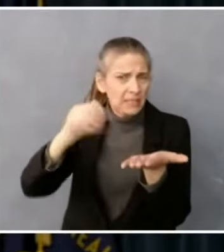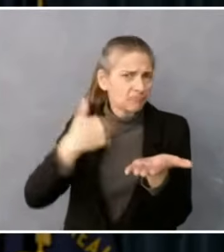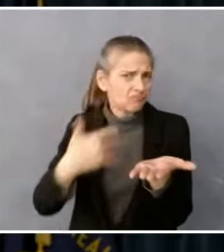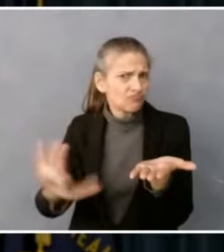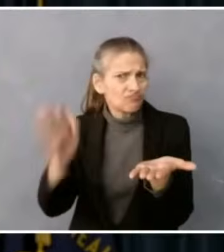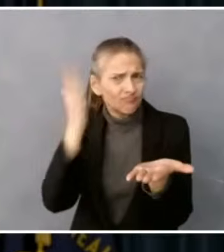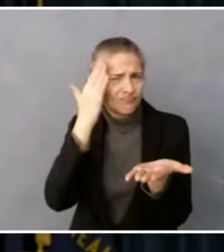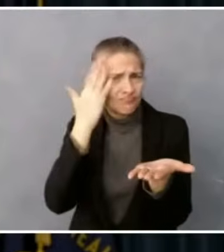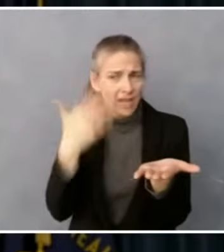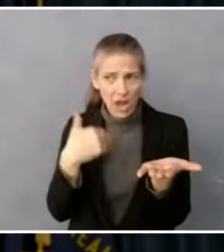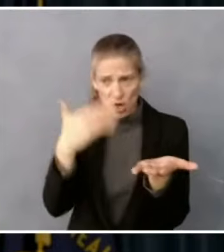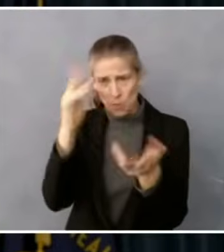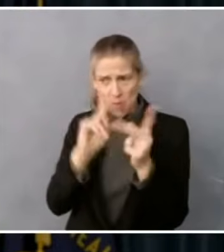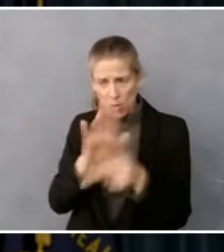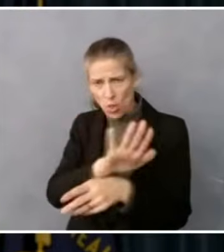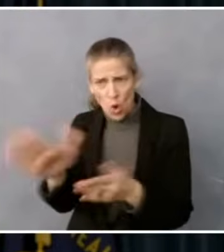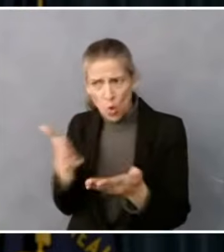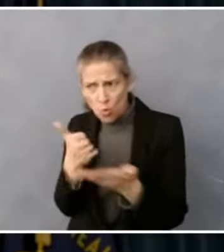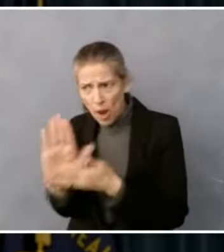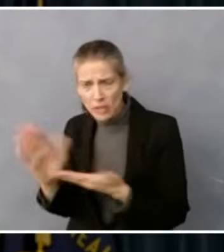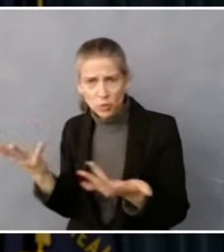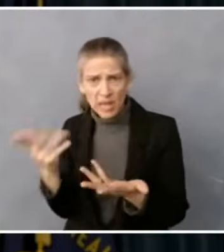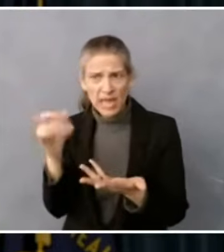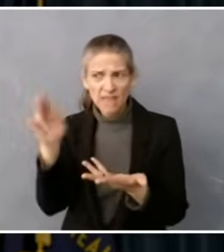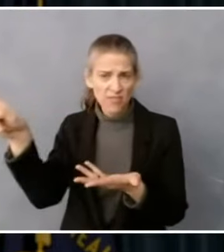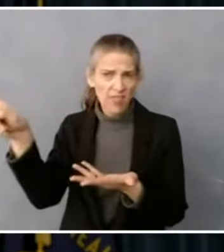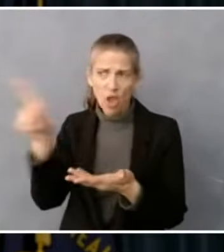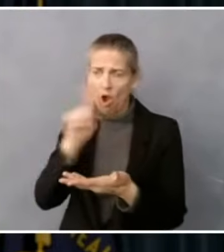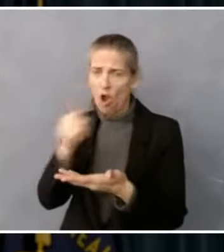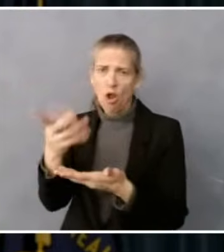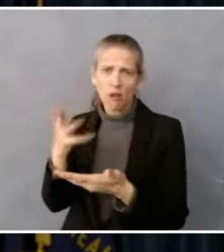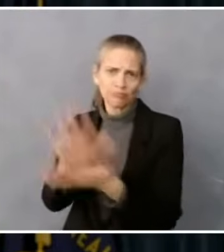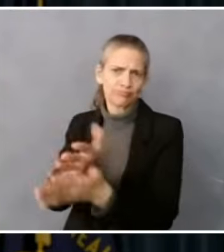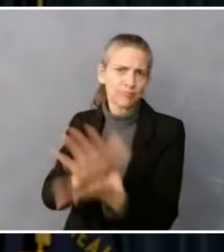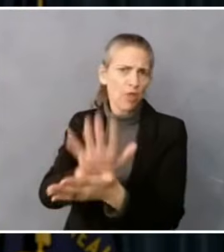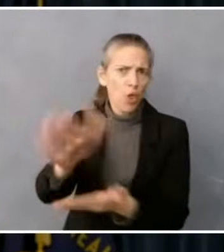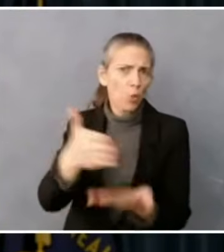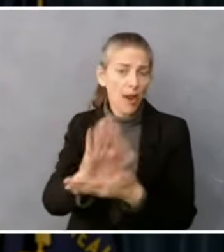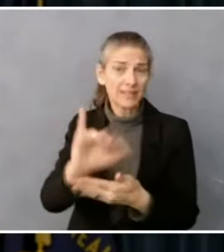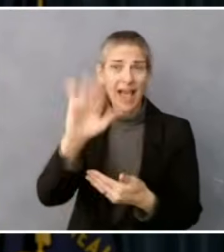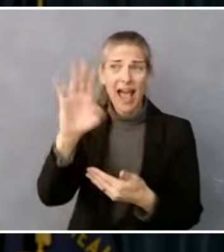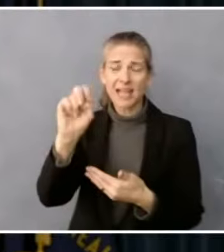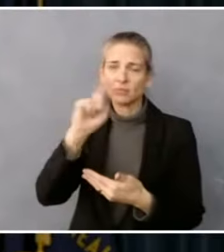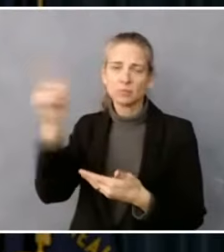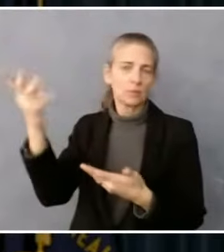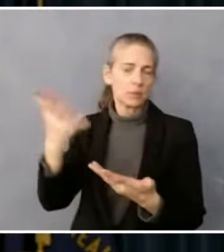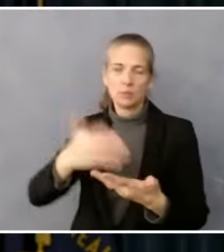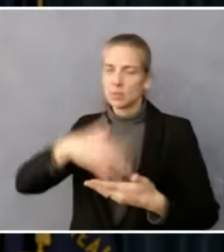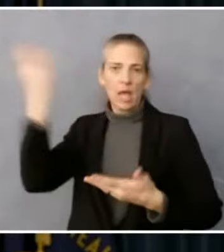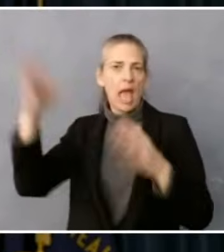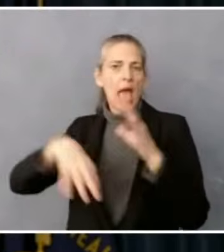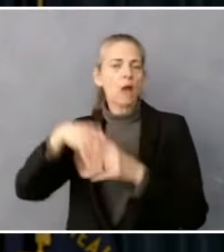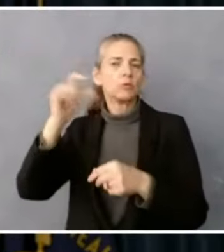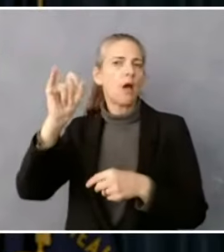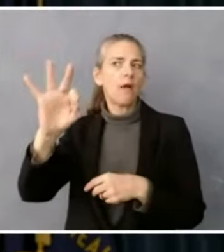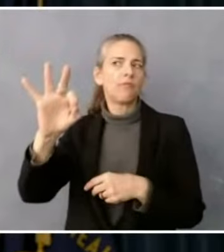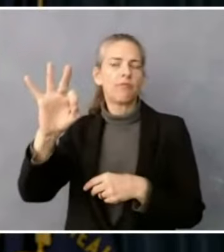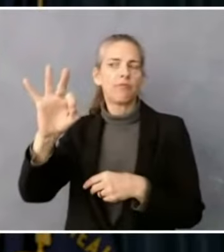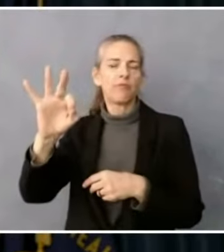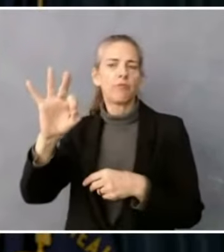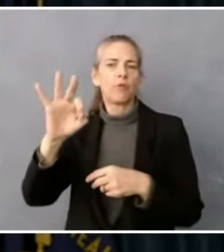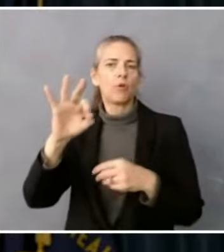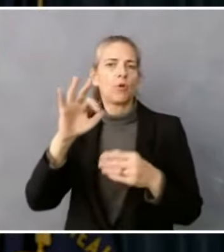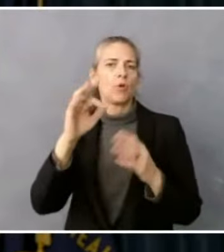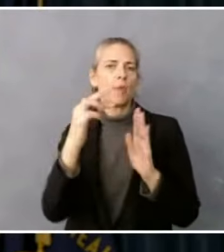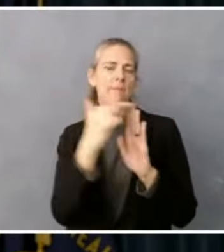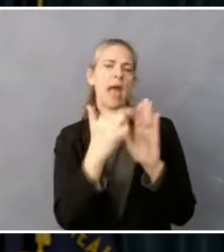people's rights and whether or not they're being trampled on. And the fact is that ICE is acting outside the bounds of law enforcement. They